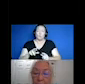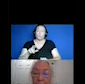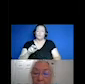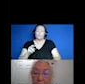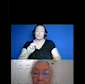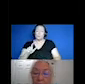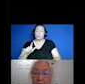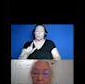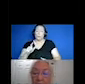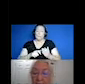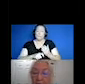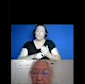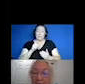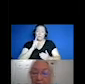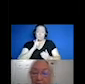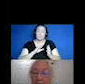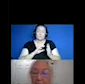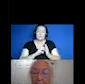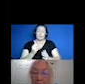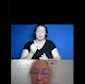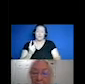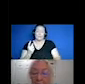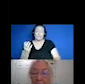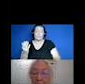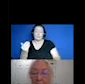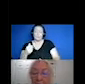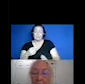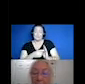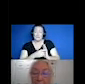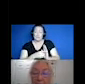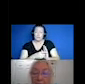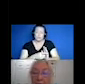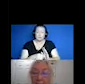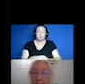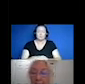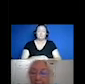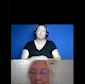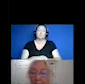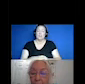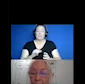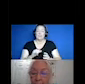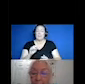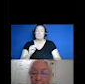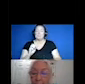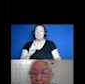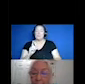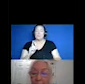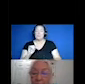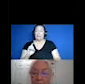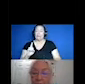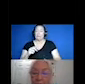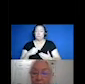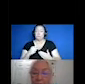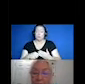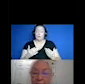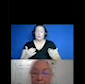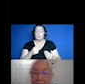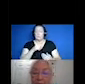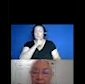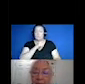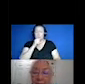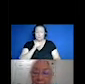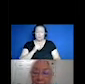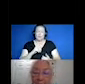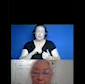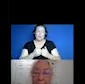for our Section 1115 demonstration, which is our Medicaid program in Arizona and how